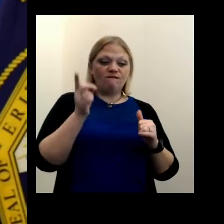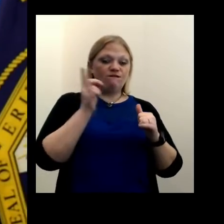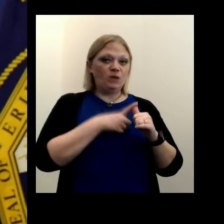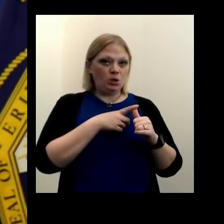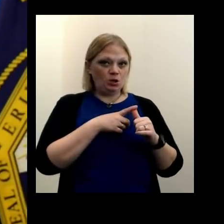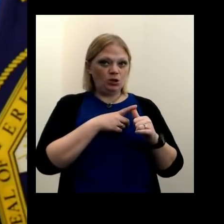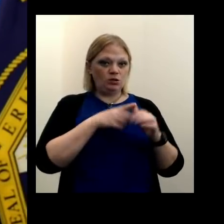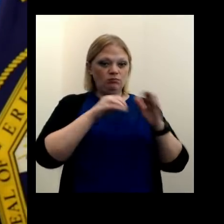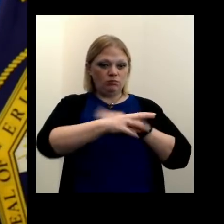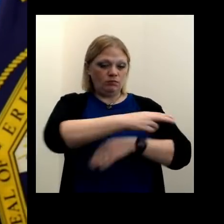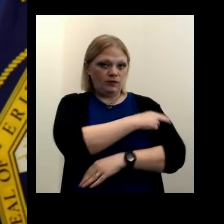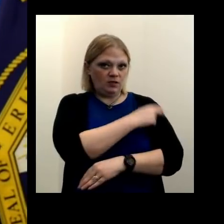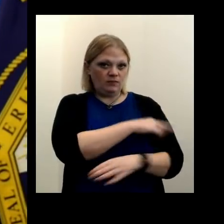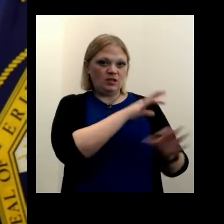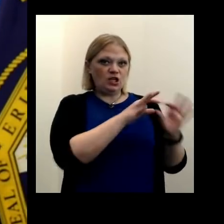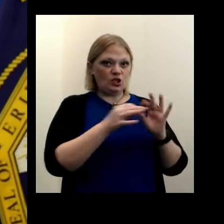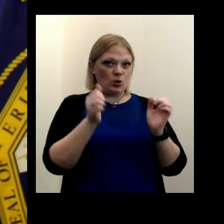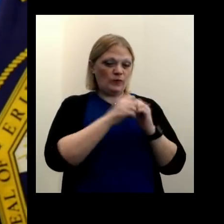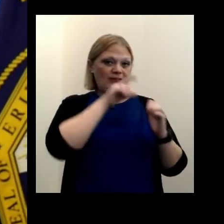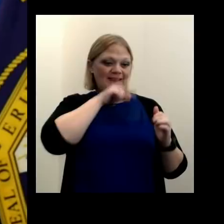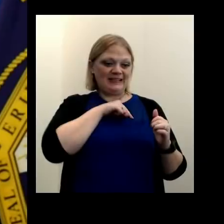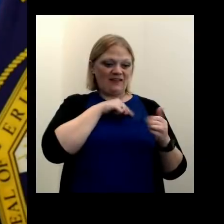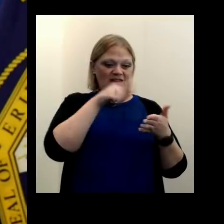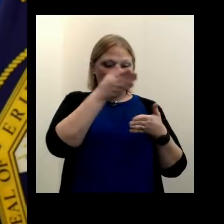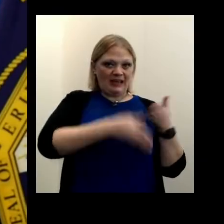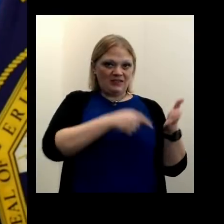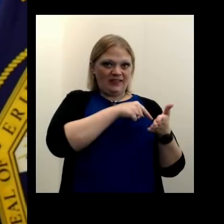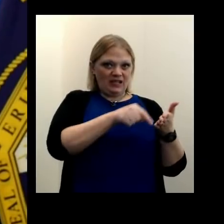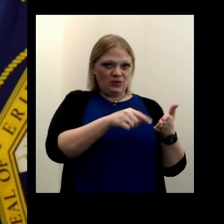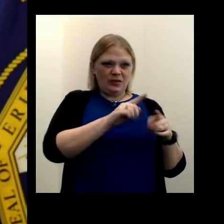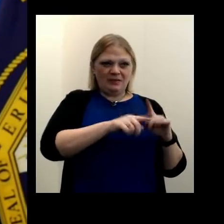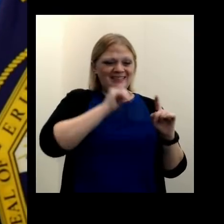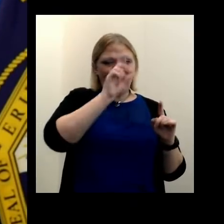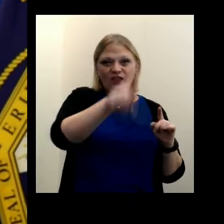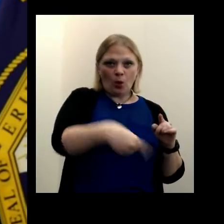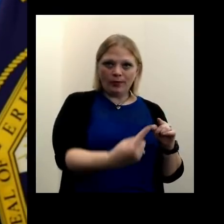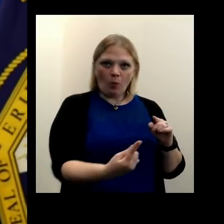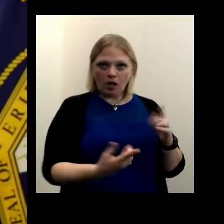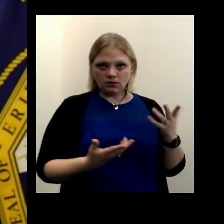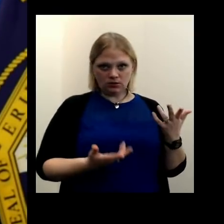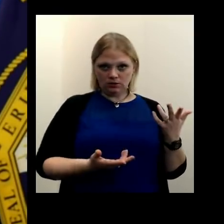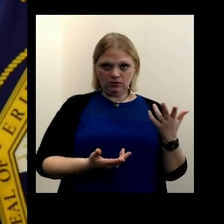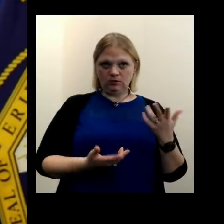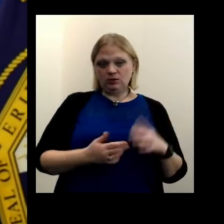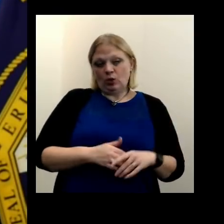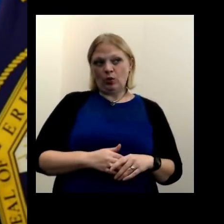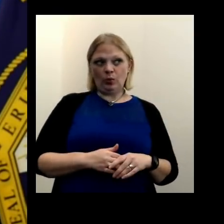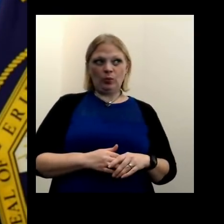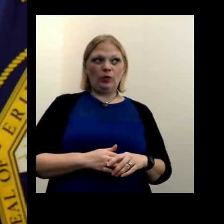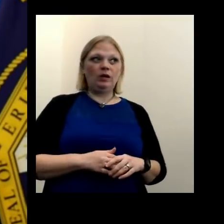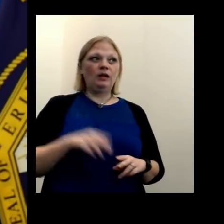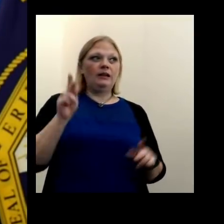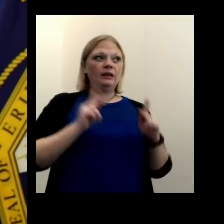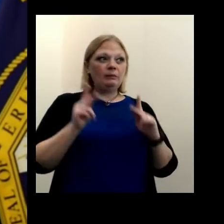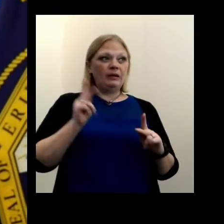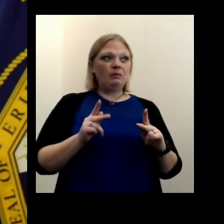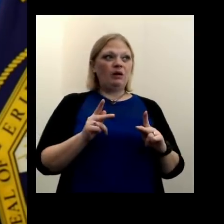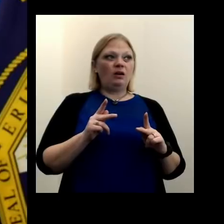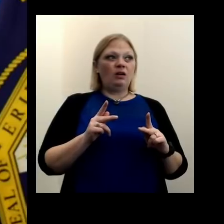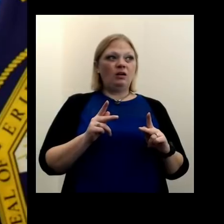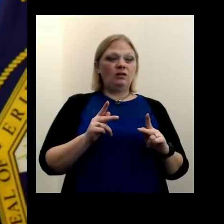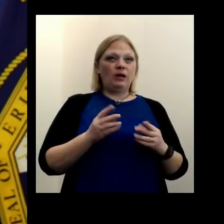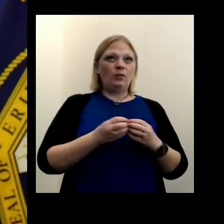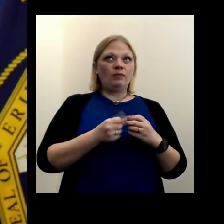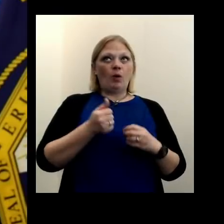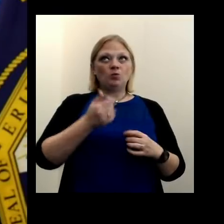hospitalizations associated with Thanksgiving by the end of this week, but those won't be the only hospitalizations. Those will be the people who've truthfully been the sickest,